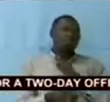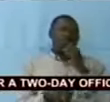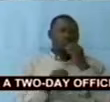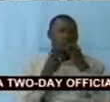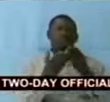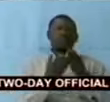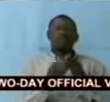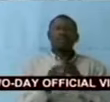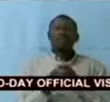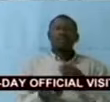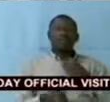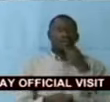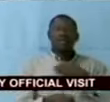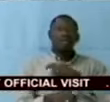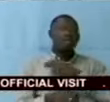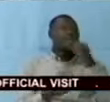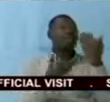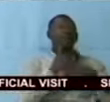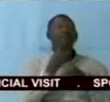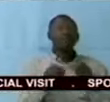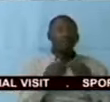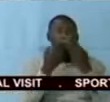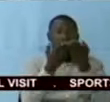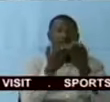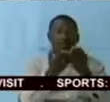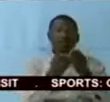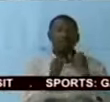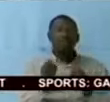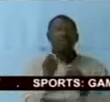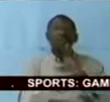and said he did not give the instruction.